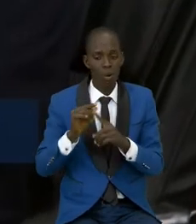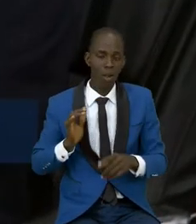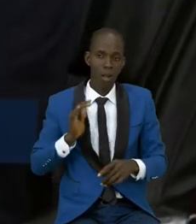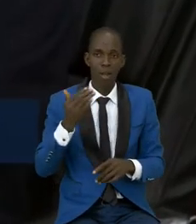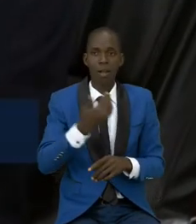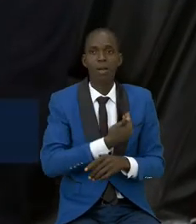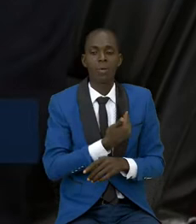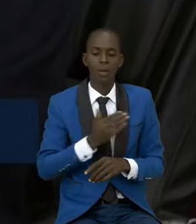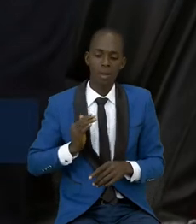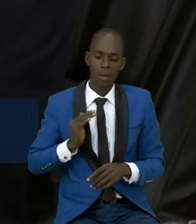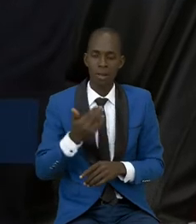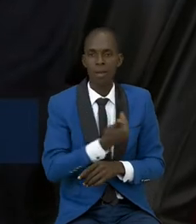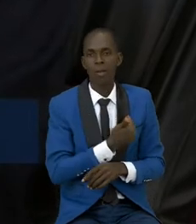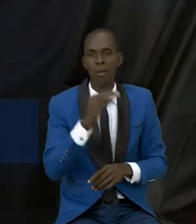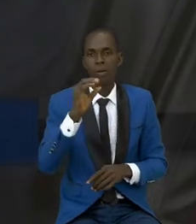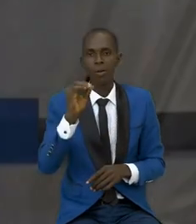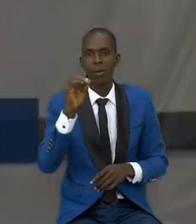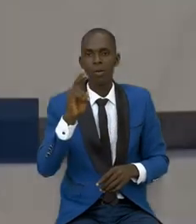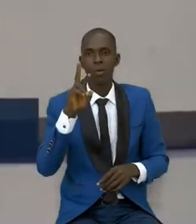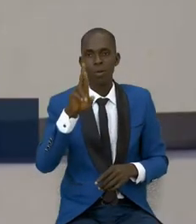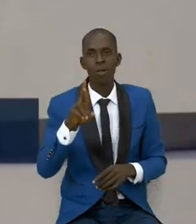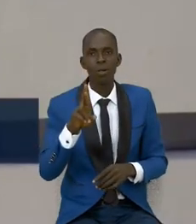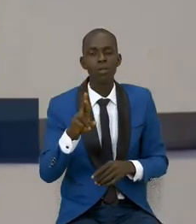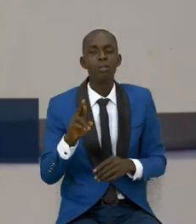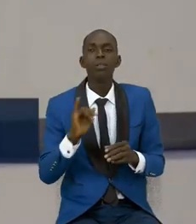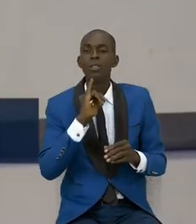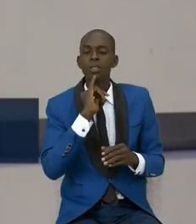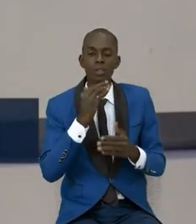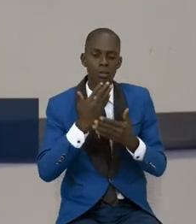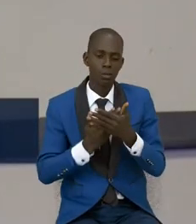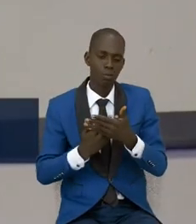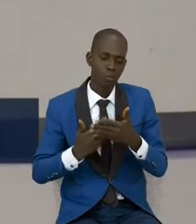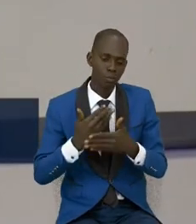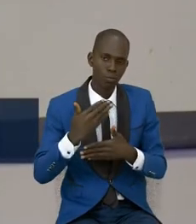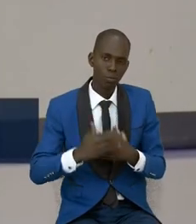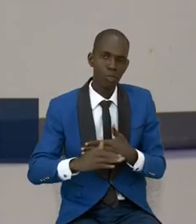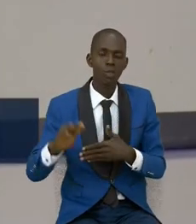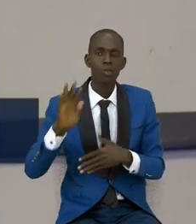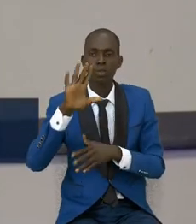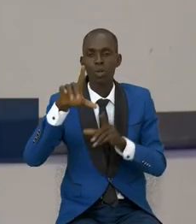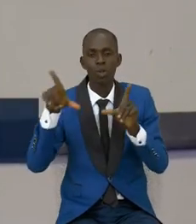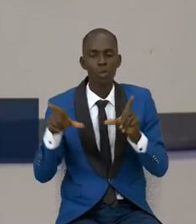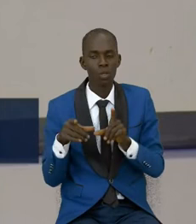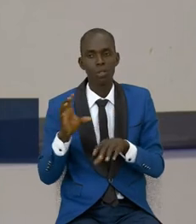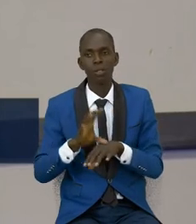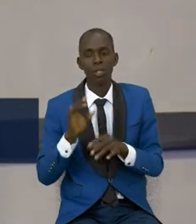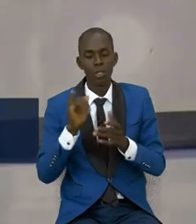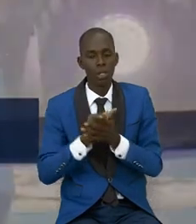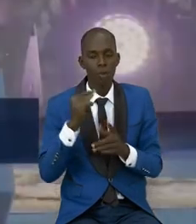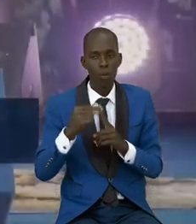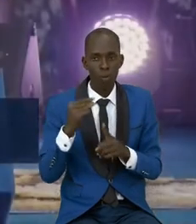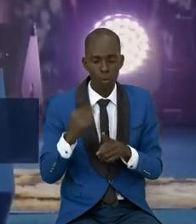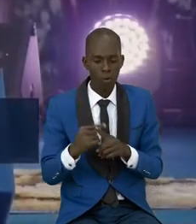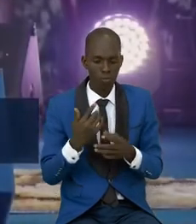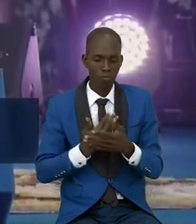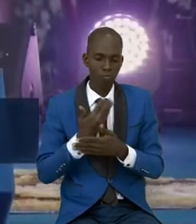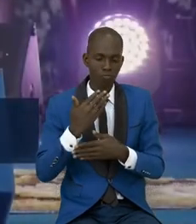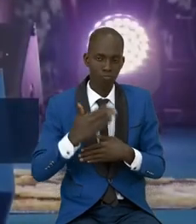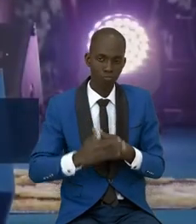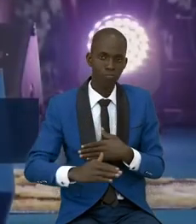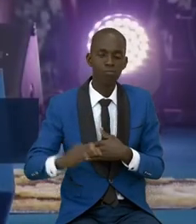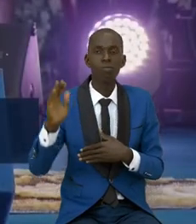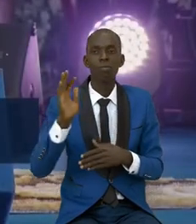our goes beyond your local church. Our goes beyond your